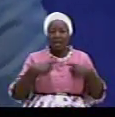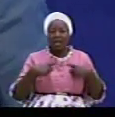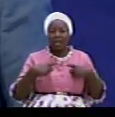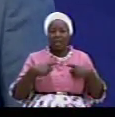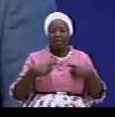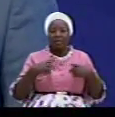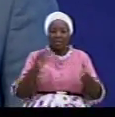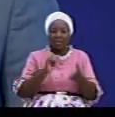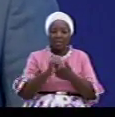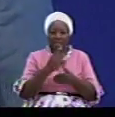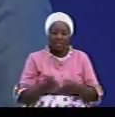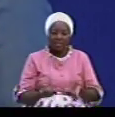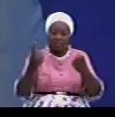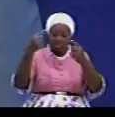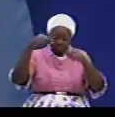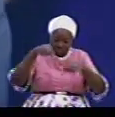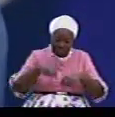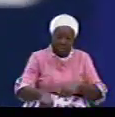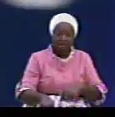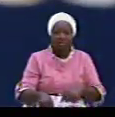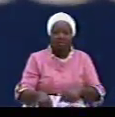abased to the ground,